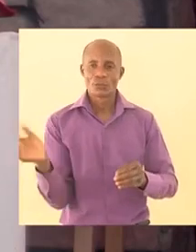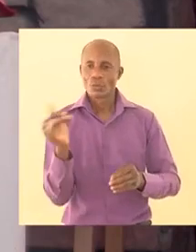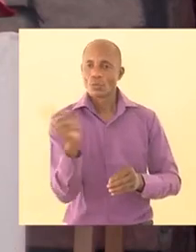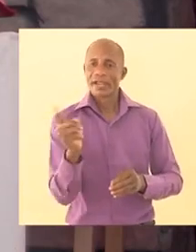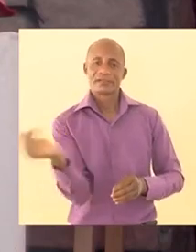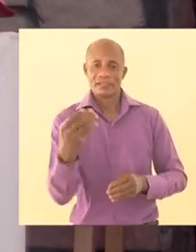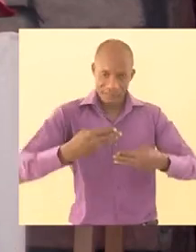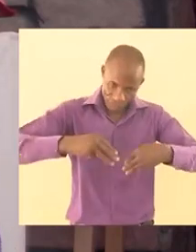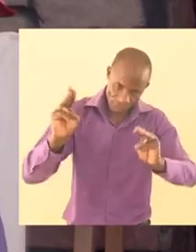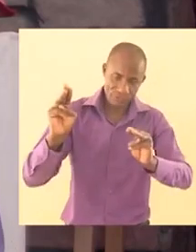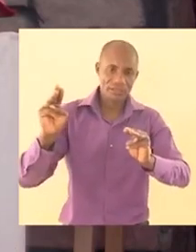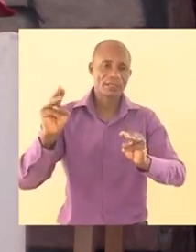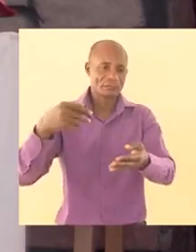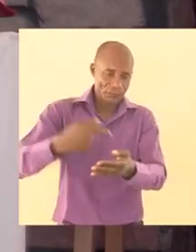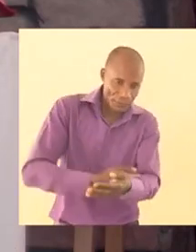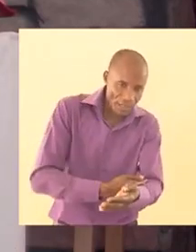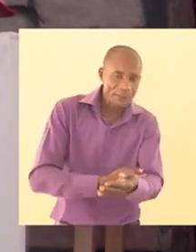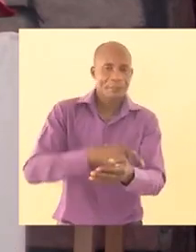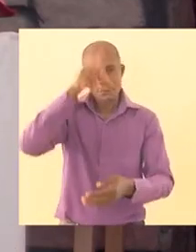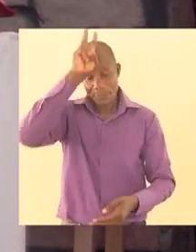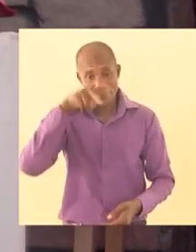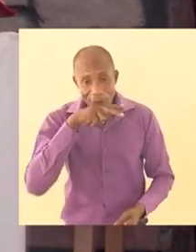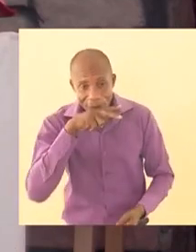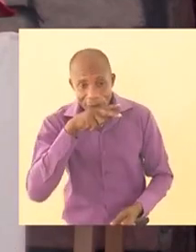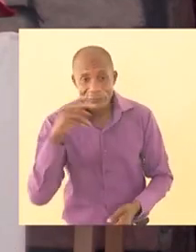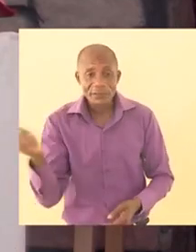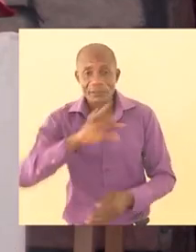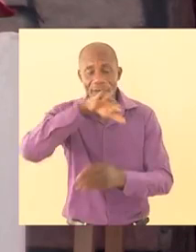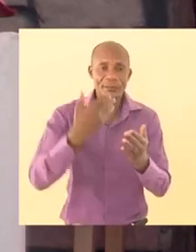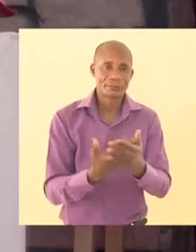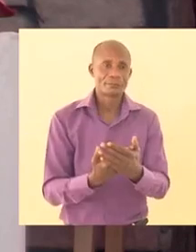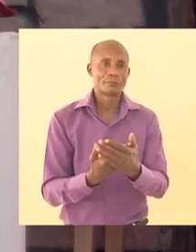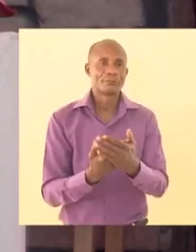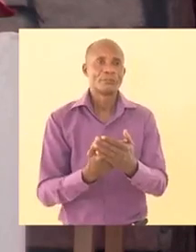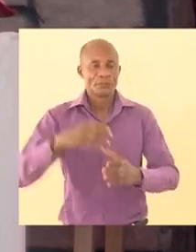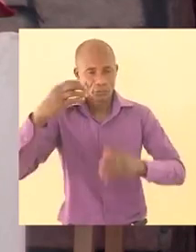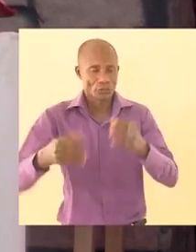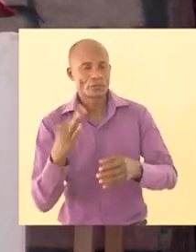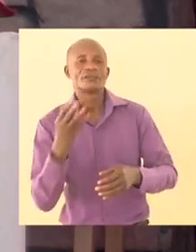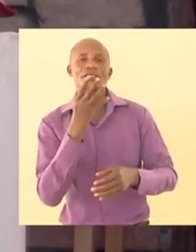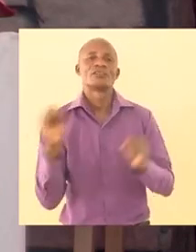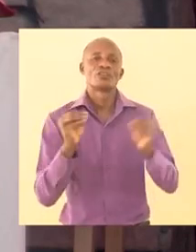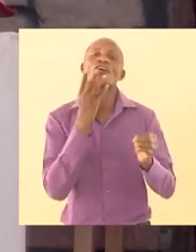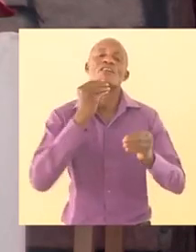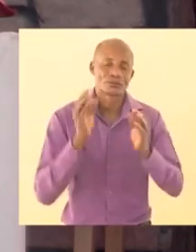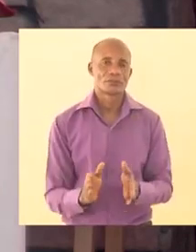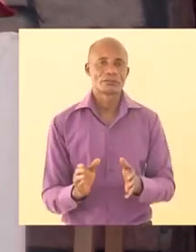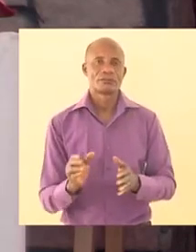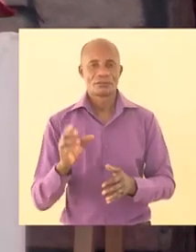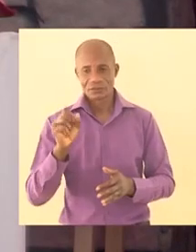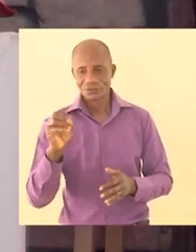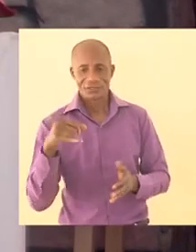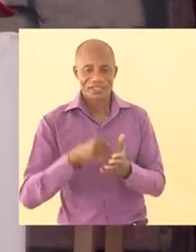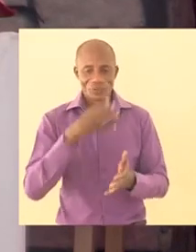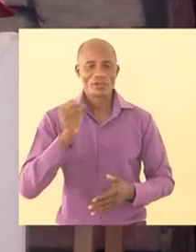sold those rams and pigeons and goats, they were called the court of the Gentiles. So it was okay to